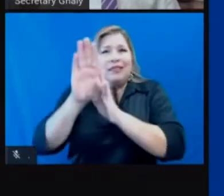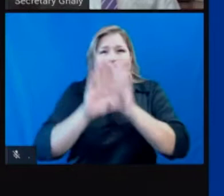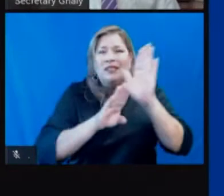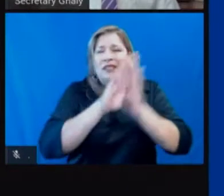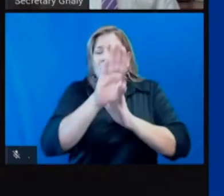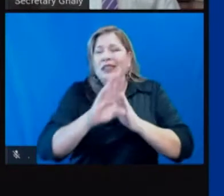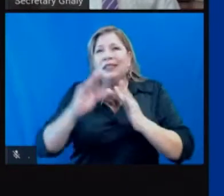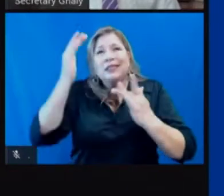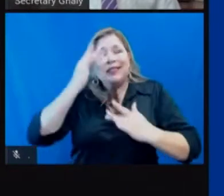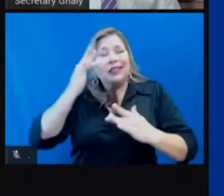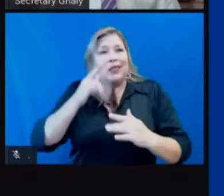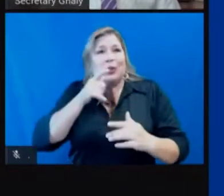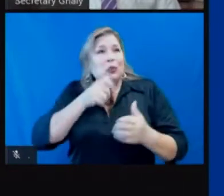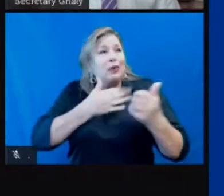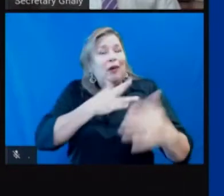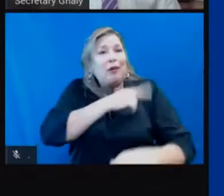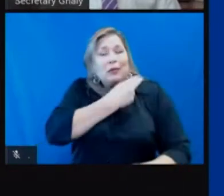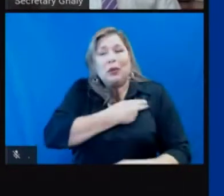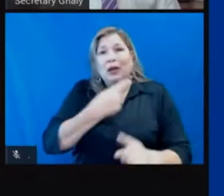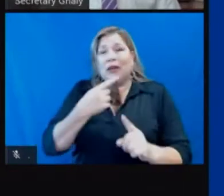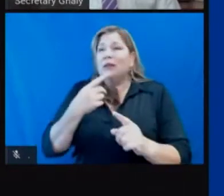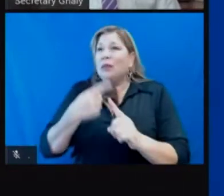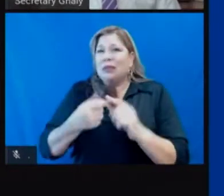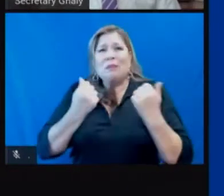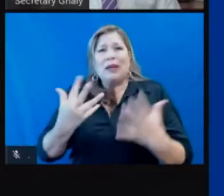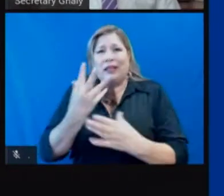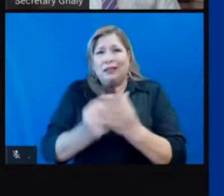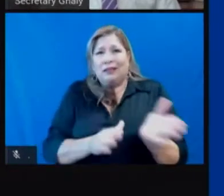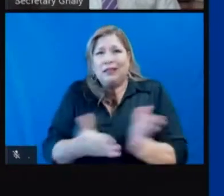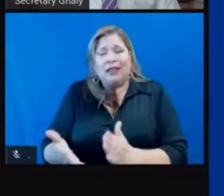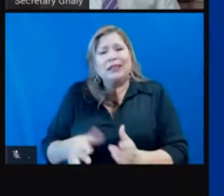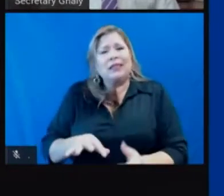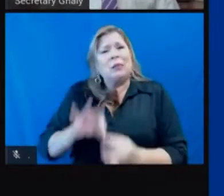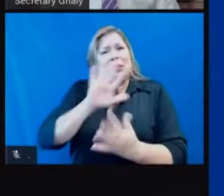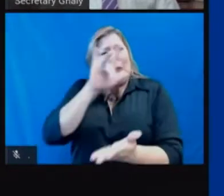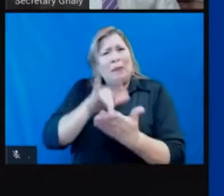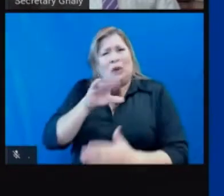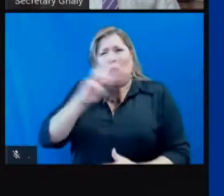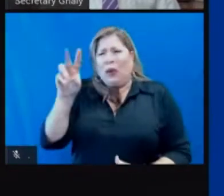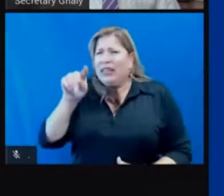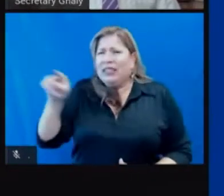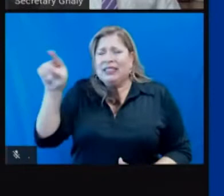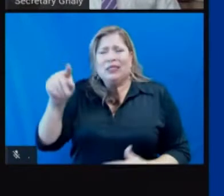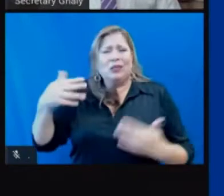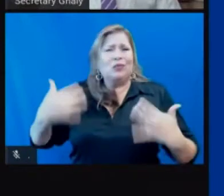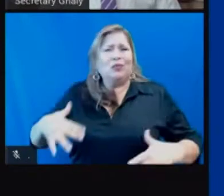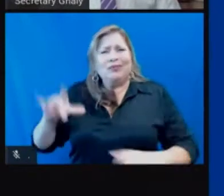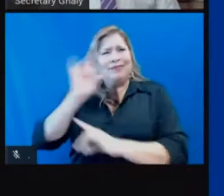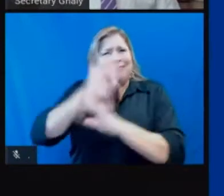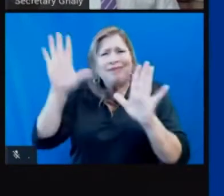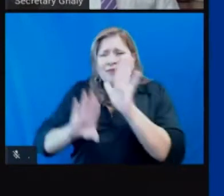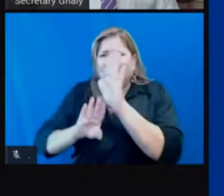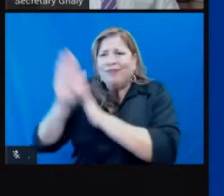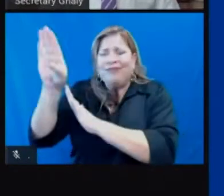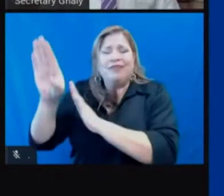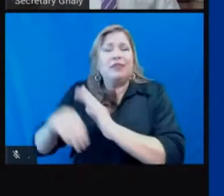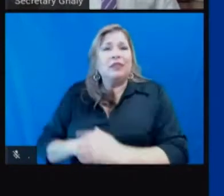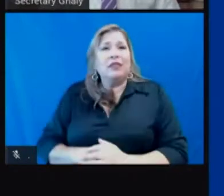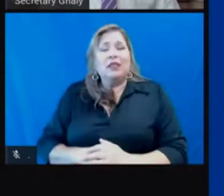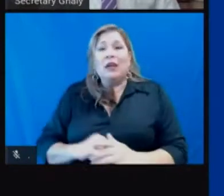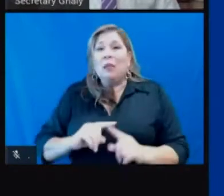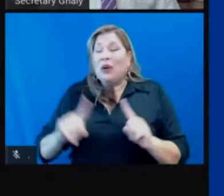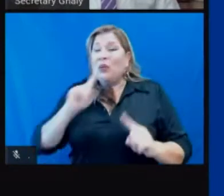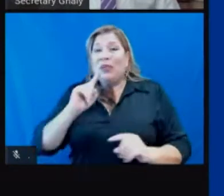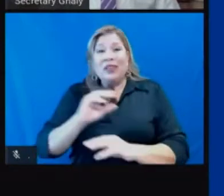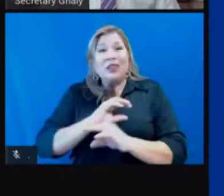The Midwest in particular has been heavily hit, but really no region of of the nation has